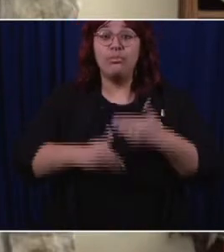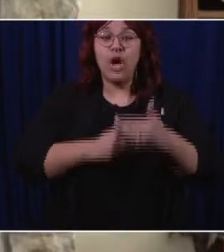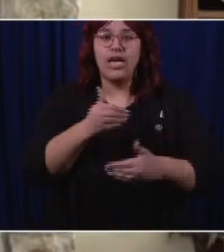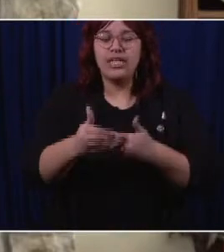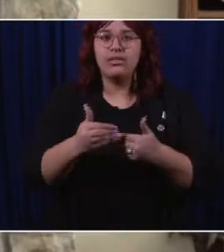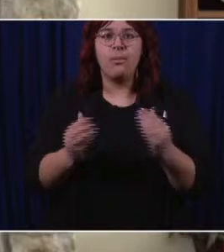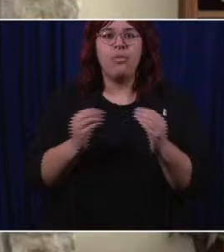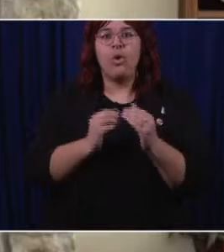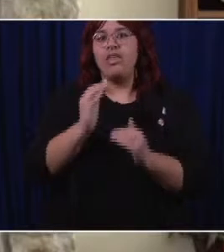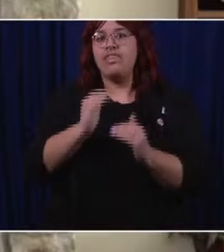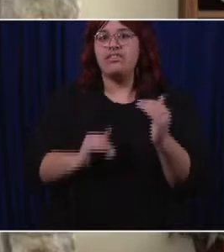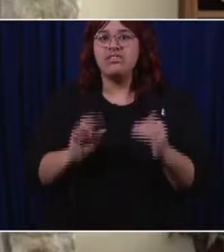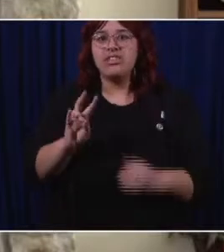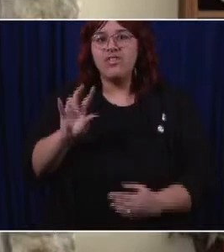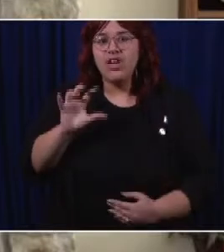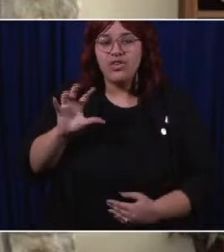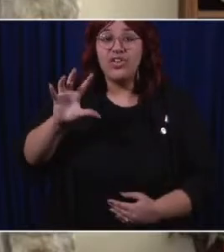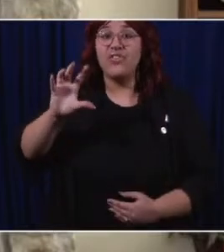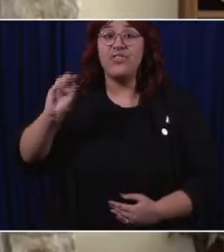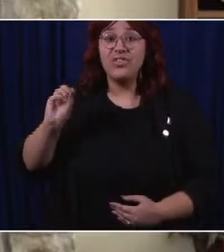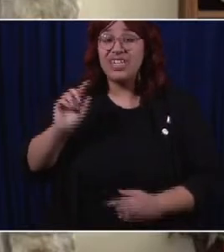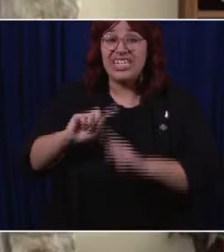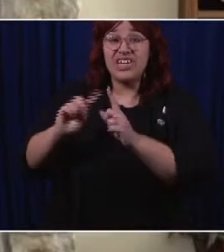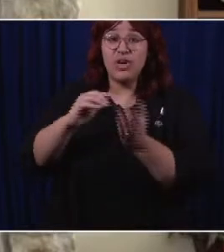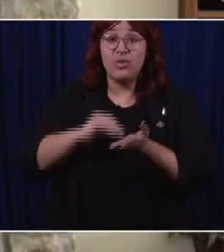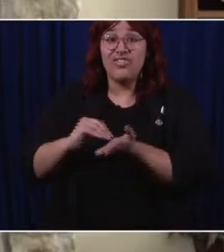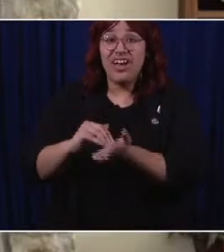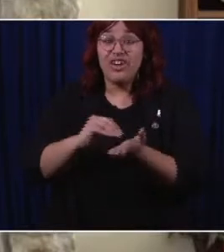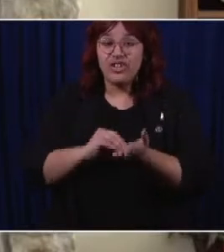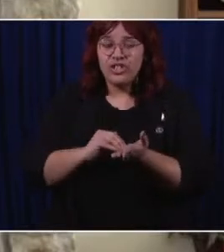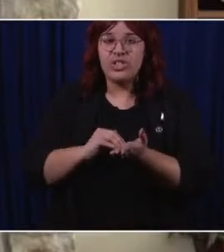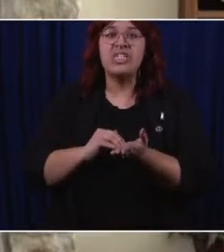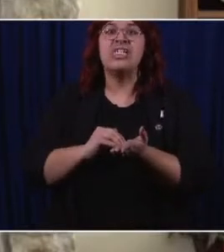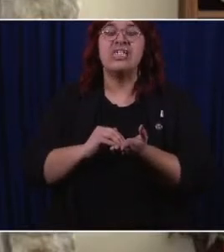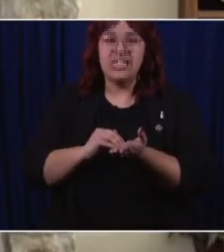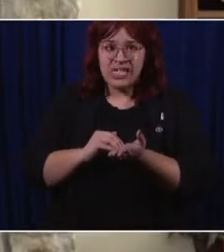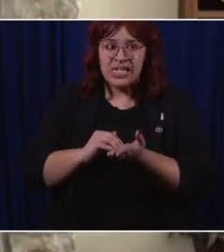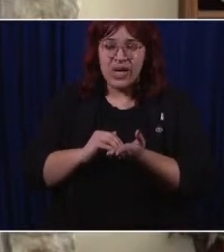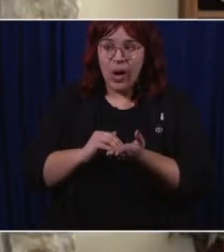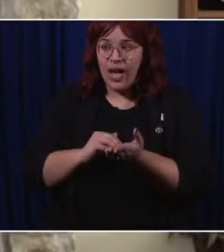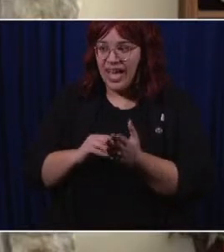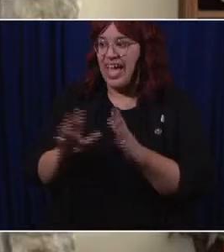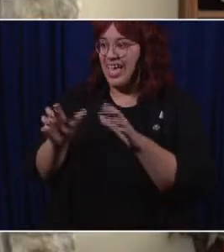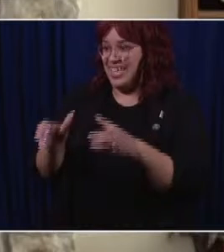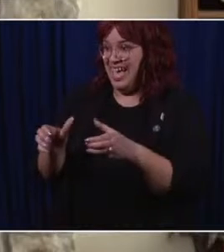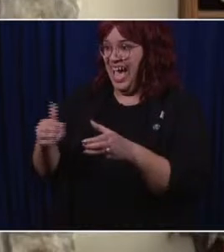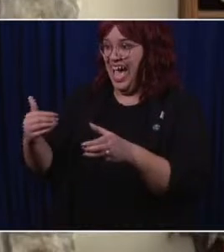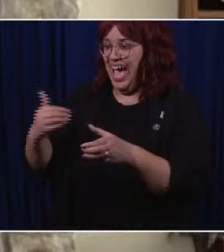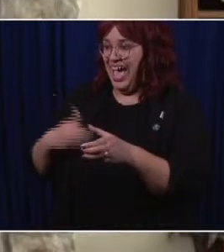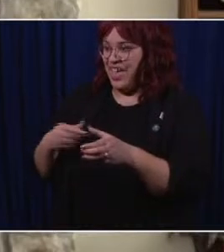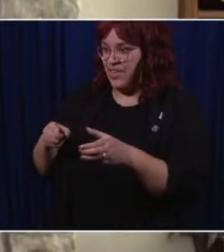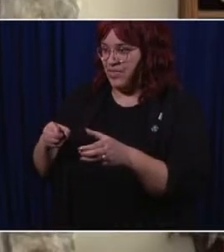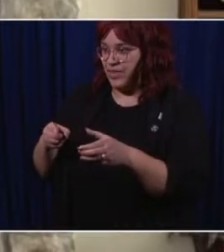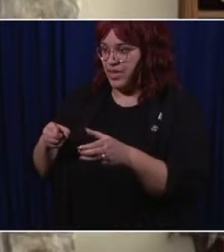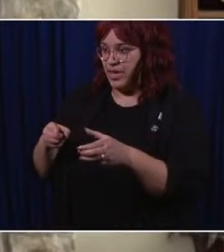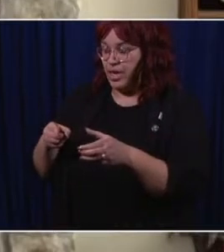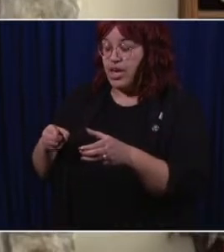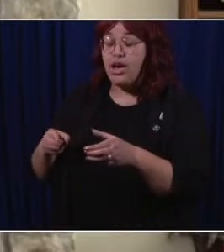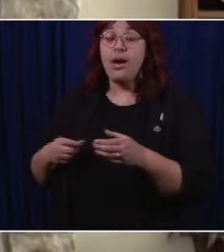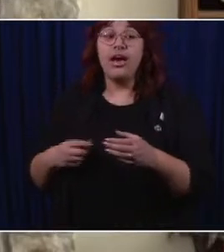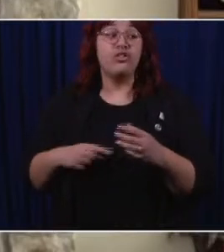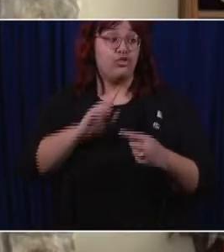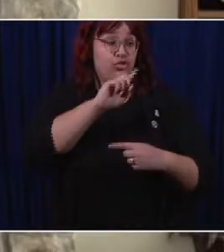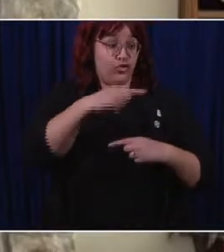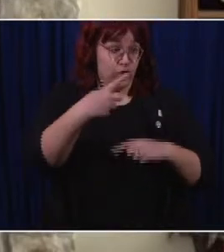giving the vaccine, we're now starting to get to that point to where those 750 are going to be calling people back in for their